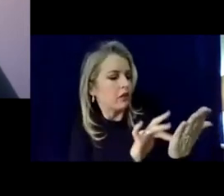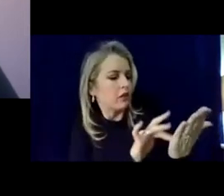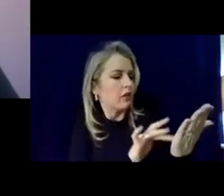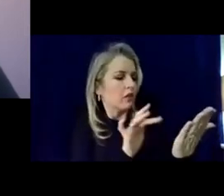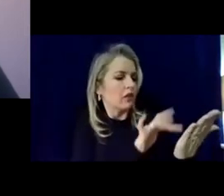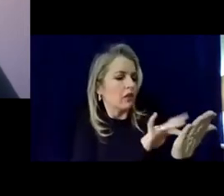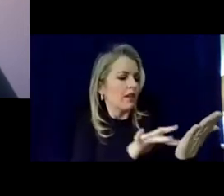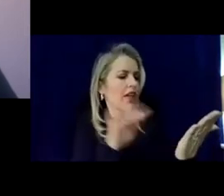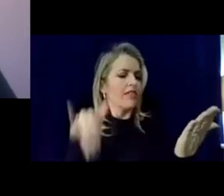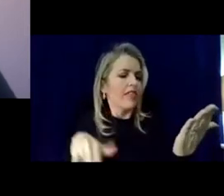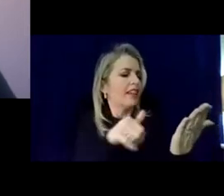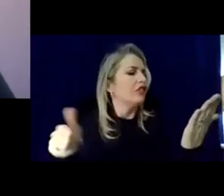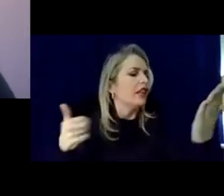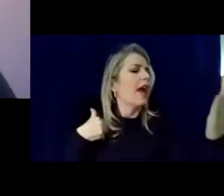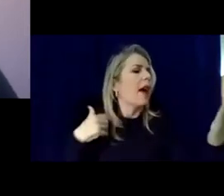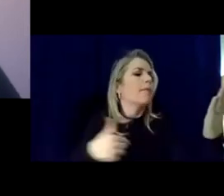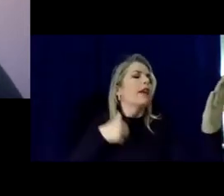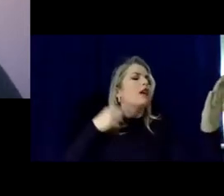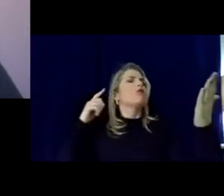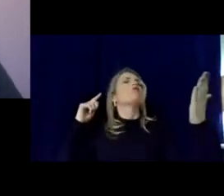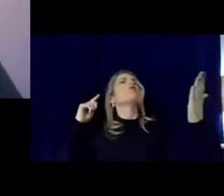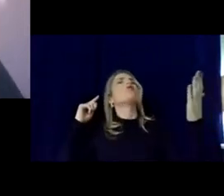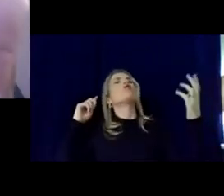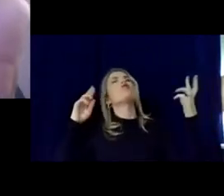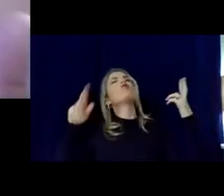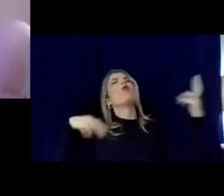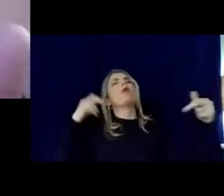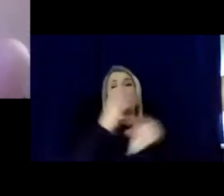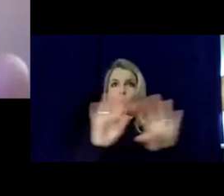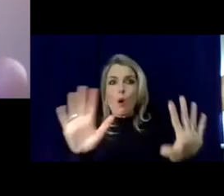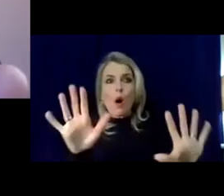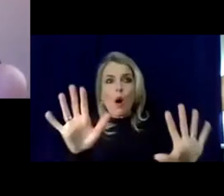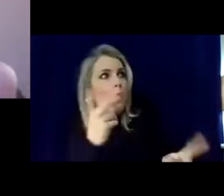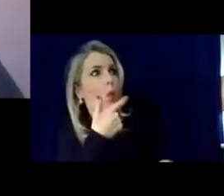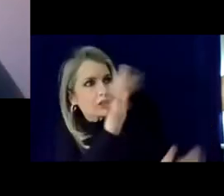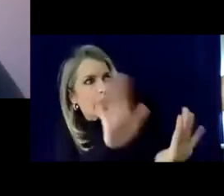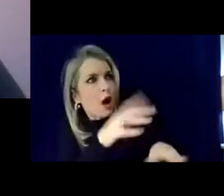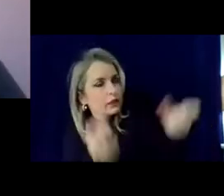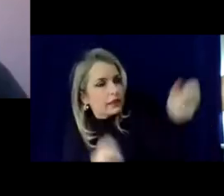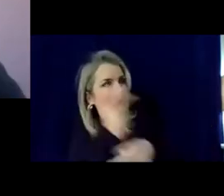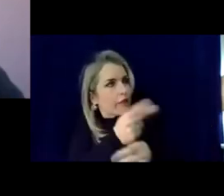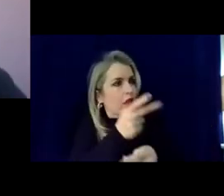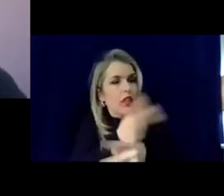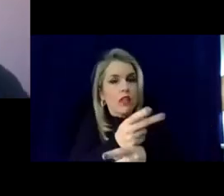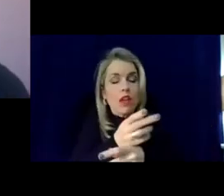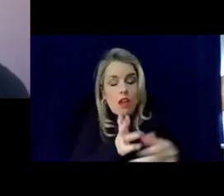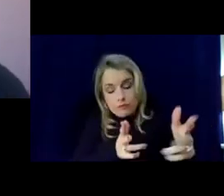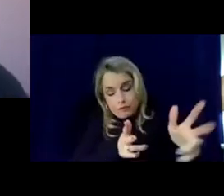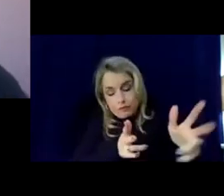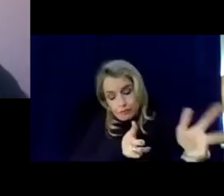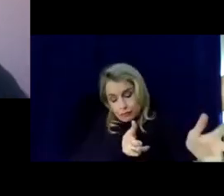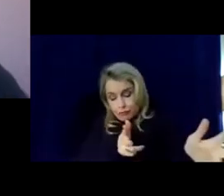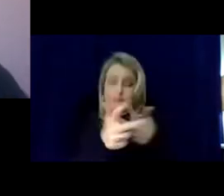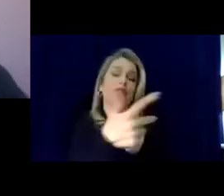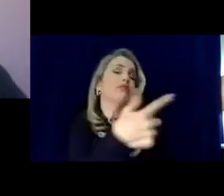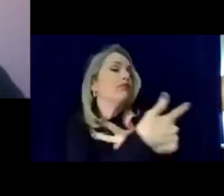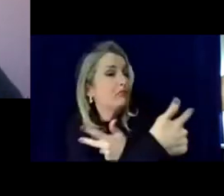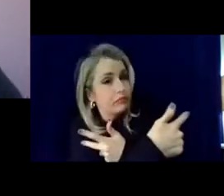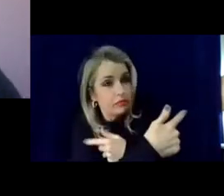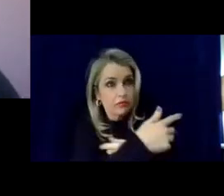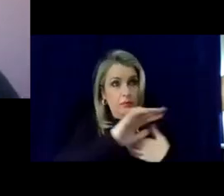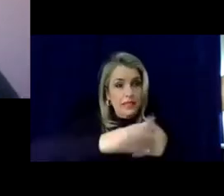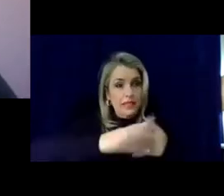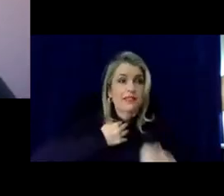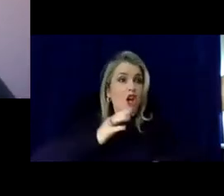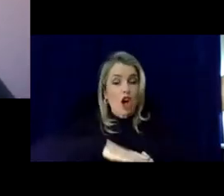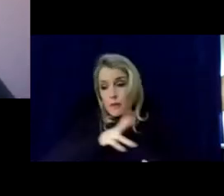That shit had me rolling, bro. Yo, watch out! The SUV swerves to narrowly avoid getting smashed on the passenger side